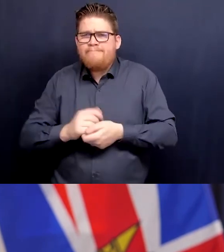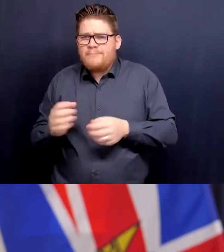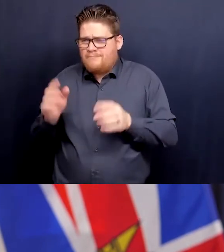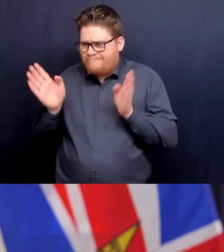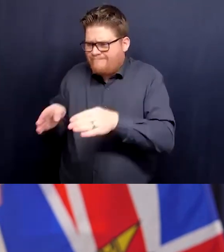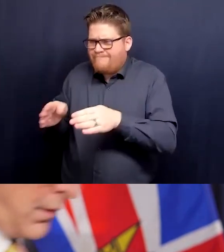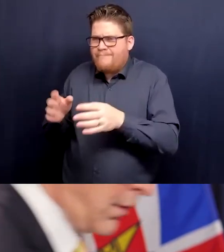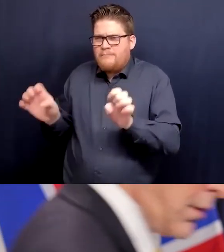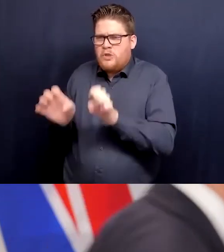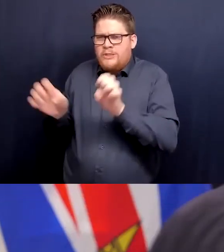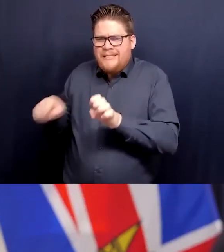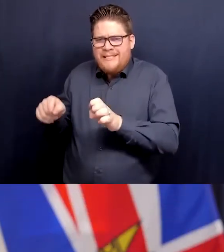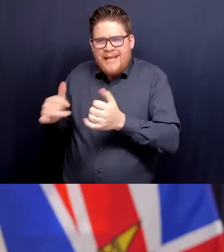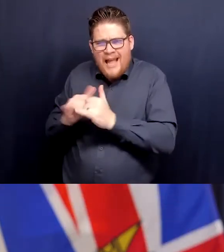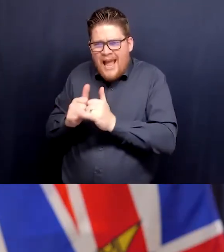be.